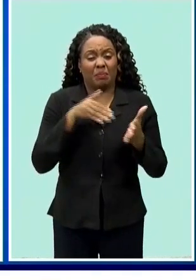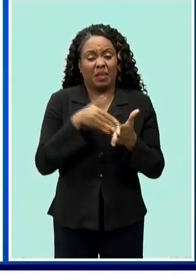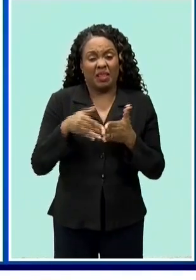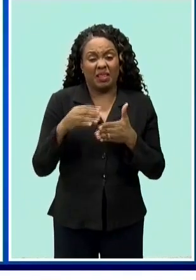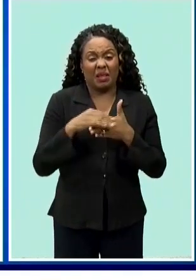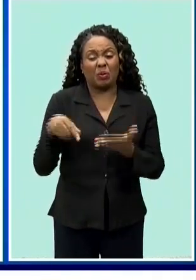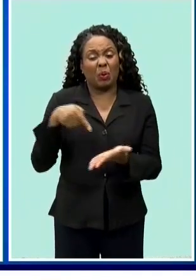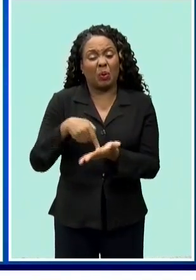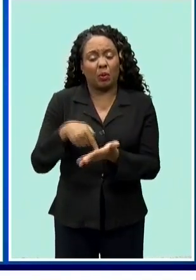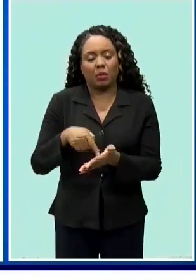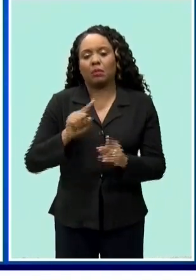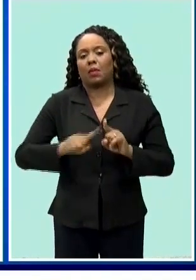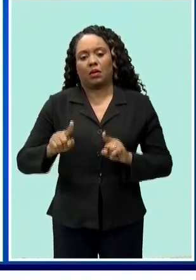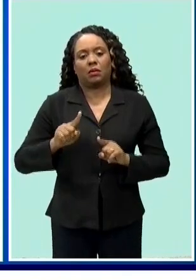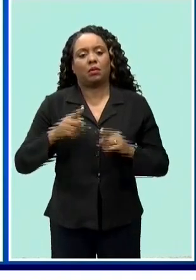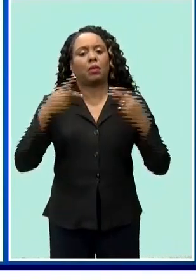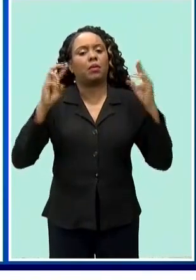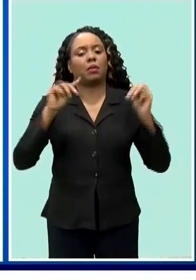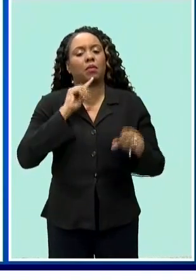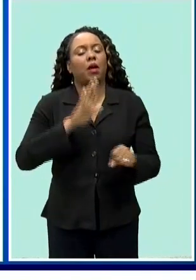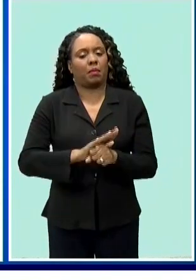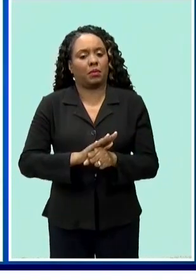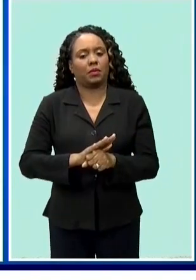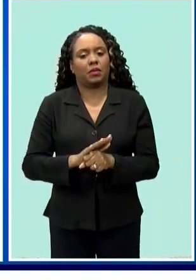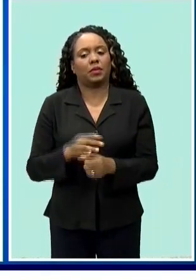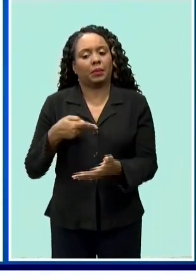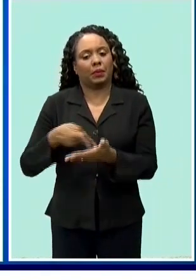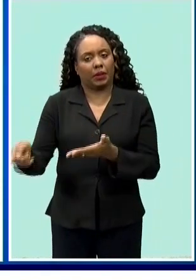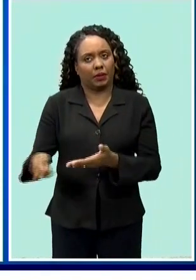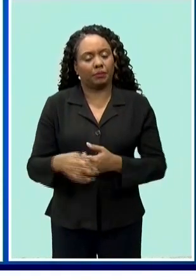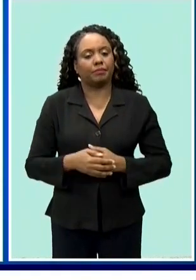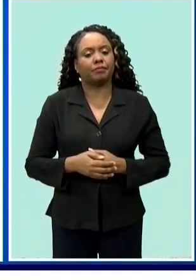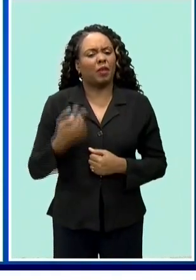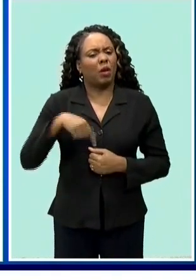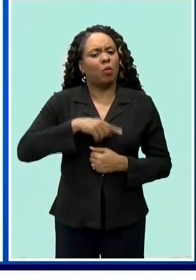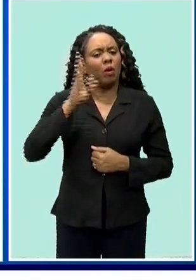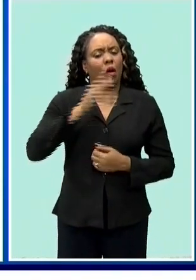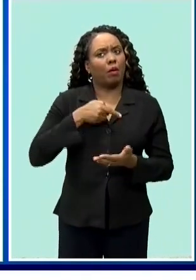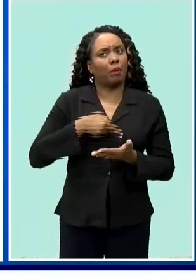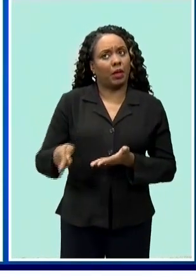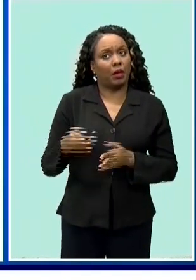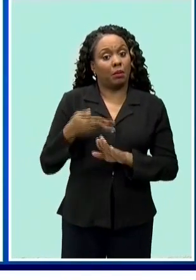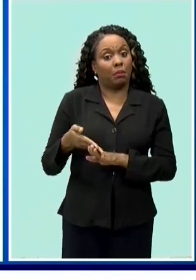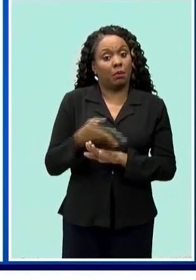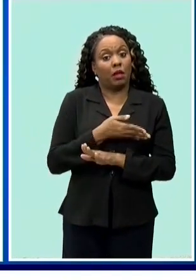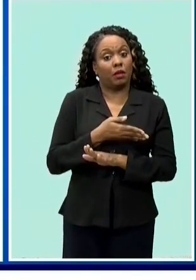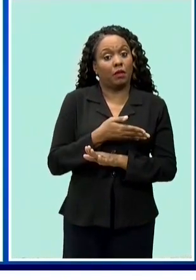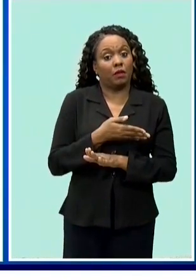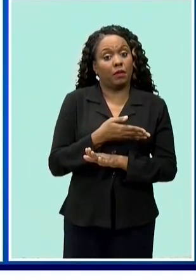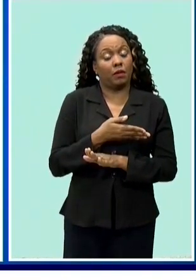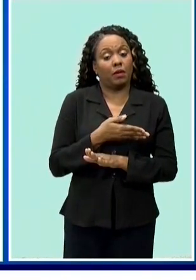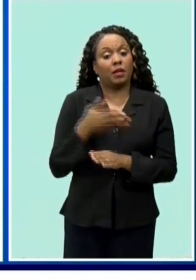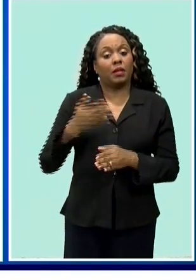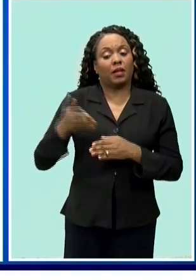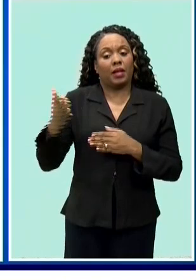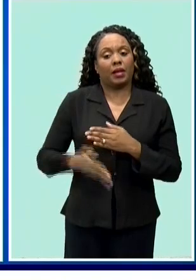Mottley has pledged to make amends. Barbados will honor its obligations before the end of this second